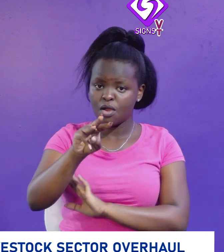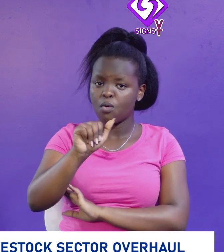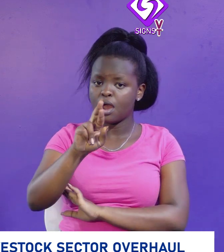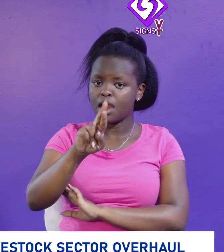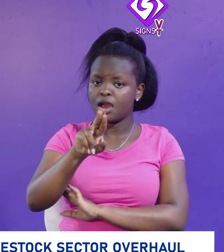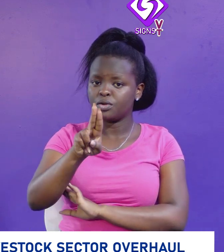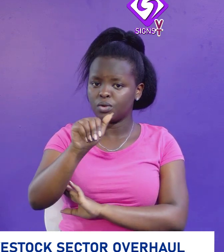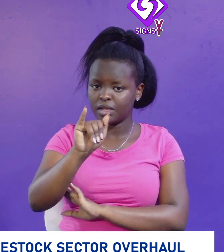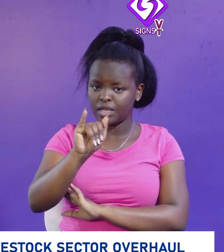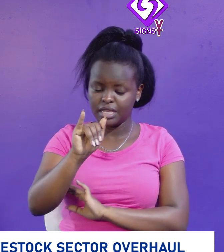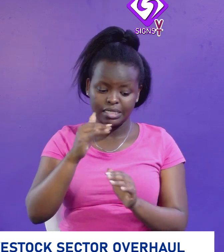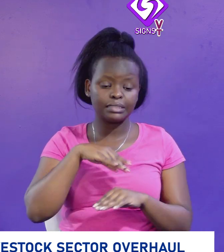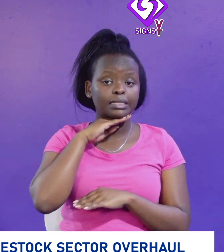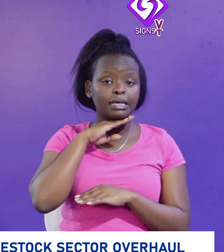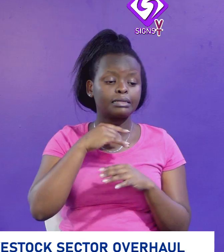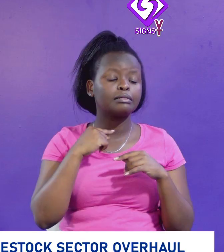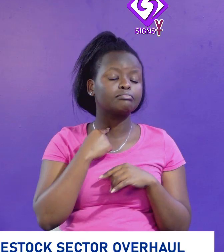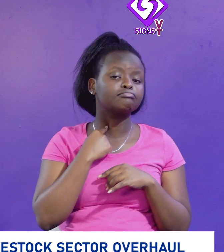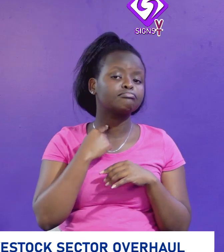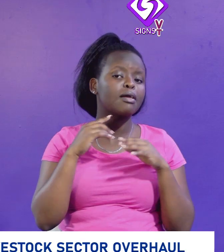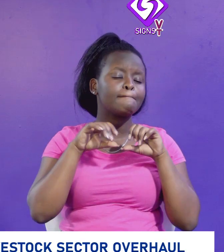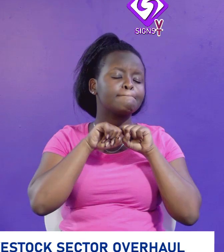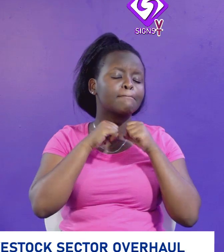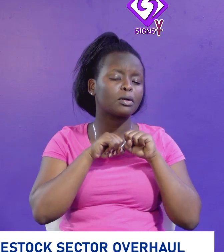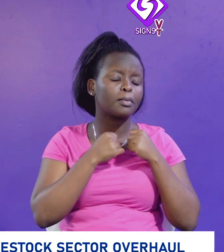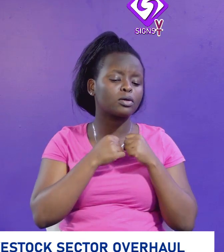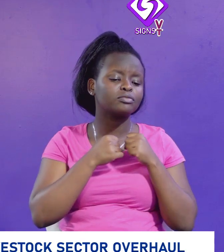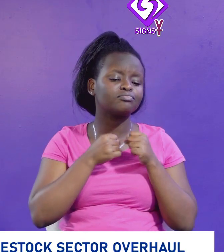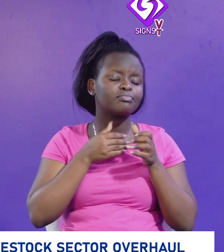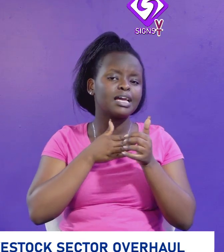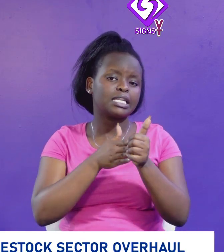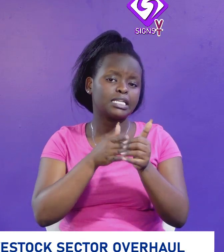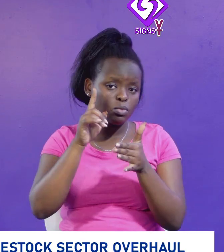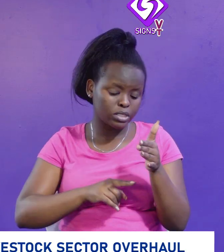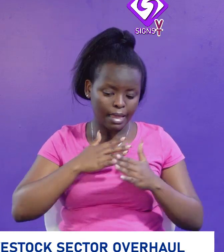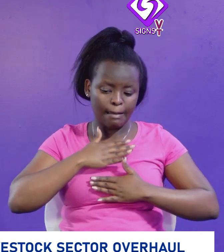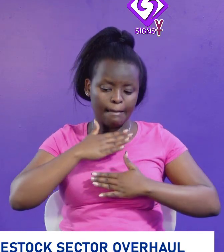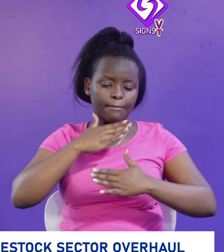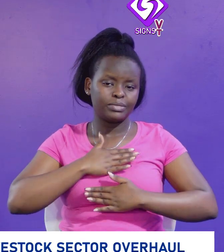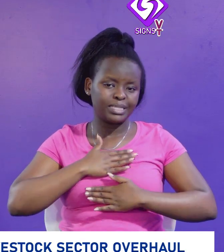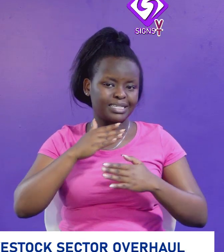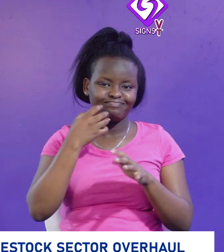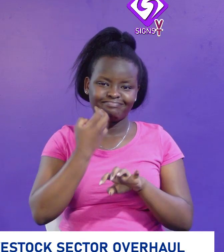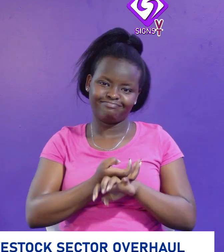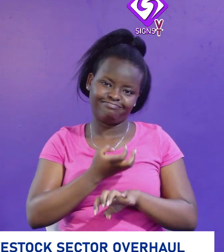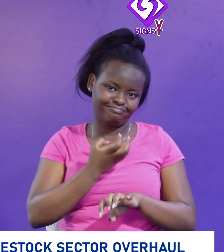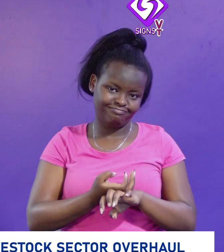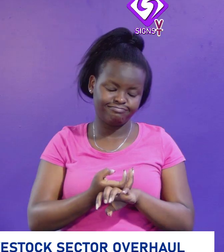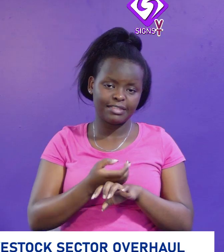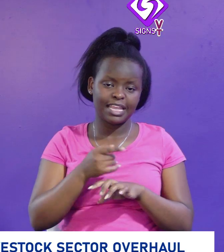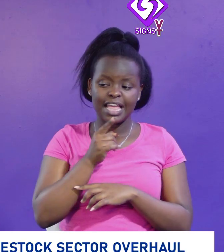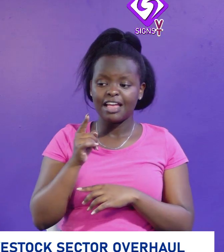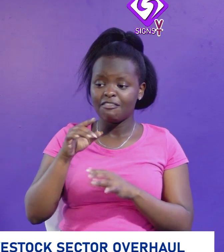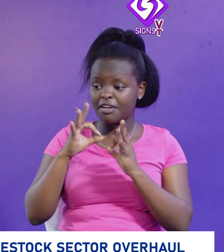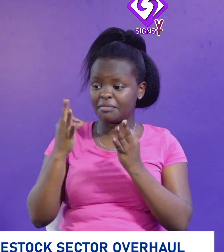from a broken neck, which led to breathing complications. However, Warui's family says they are dissatisfied